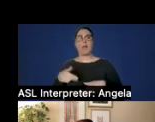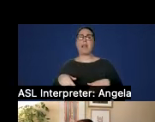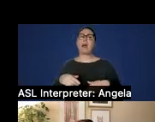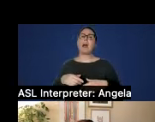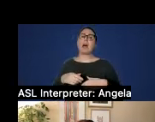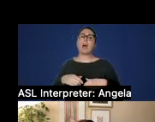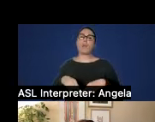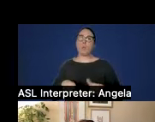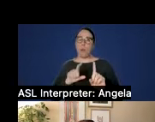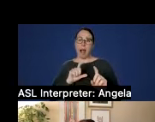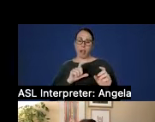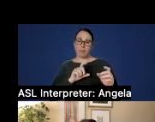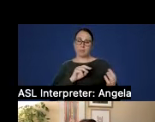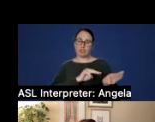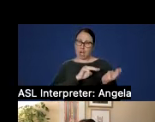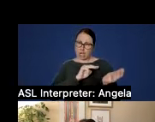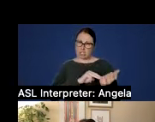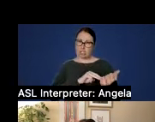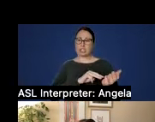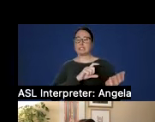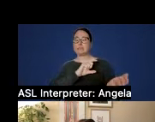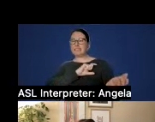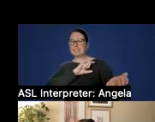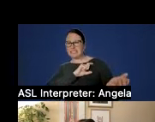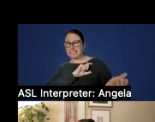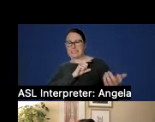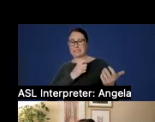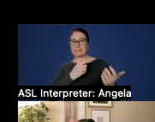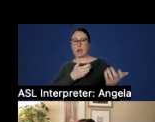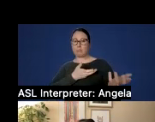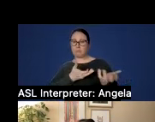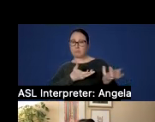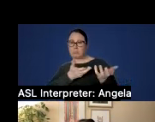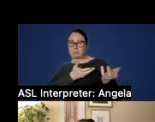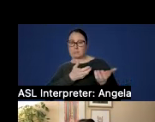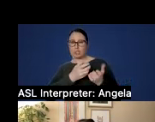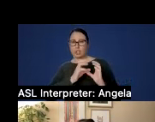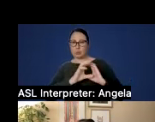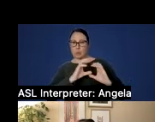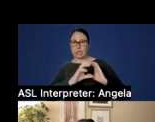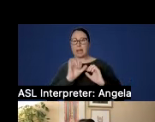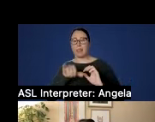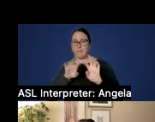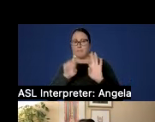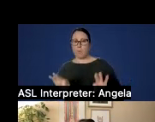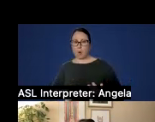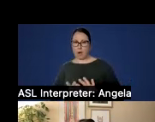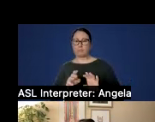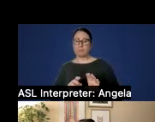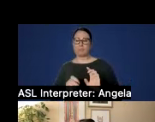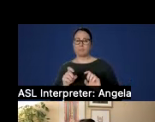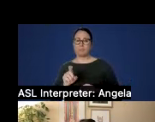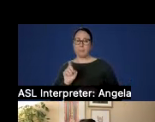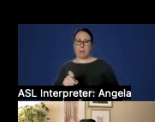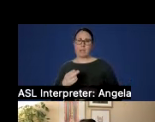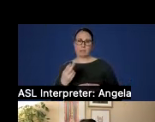law enforcement, perhaps with the advocate, etc. Of course, the HIPAA does not